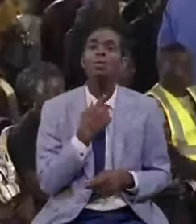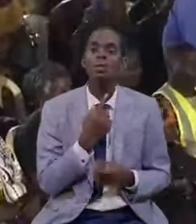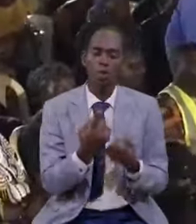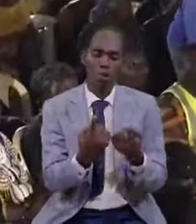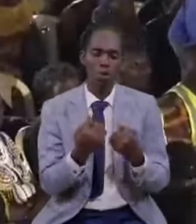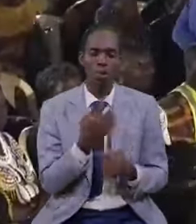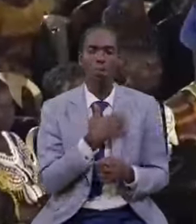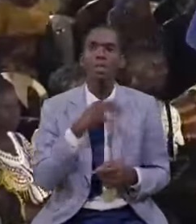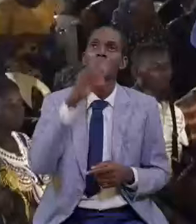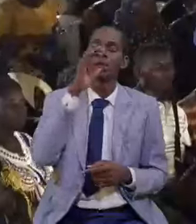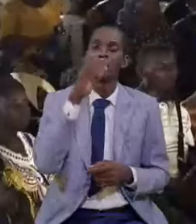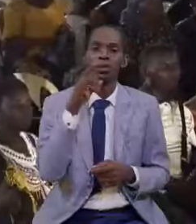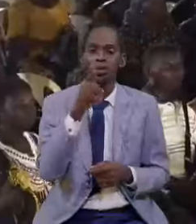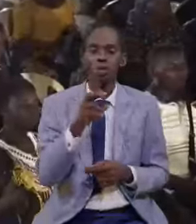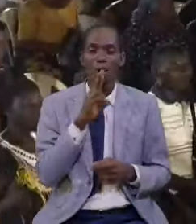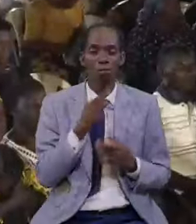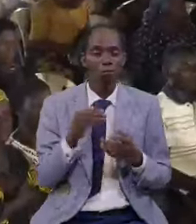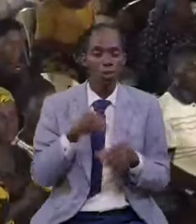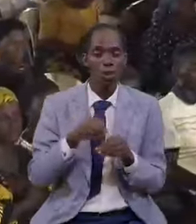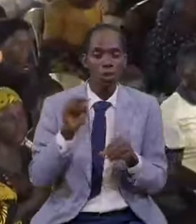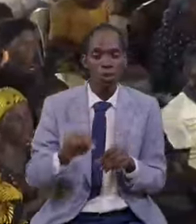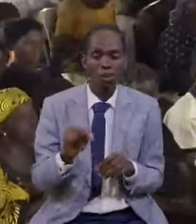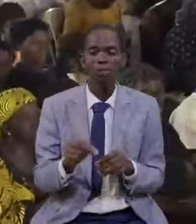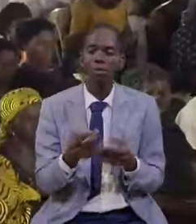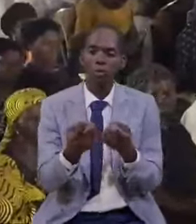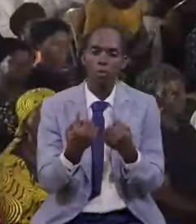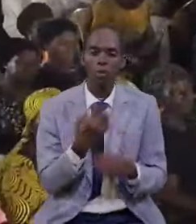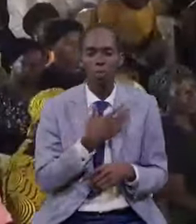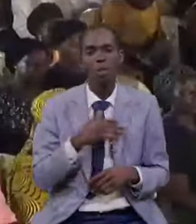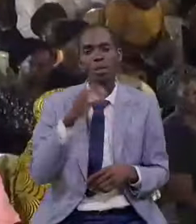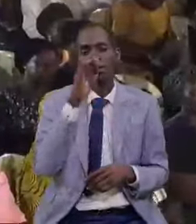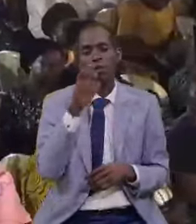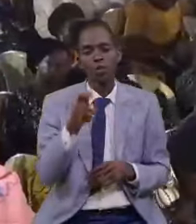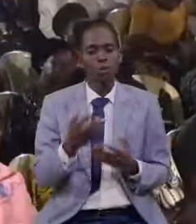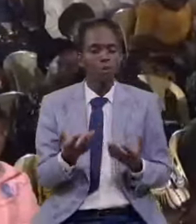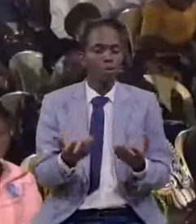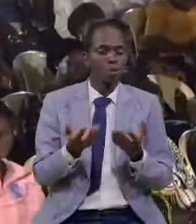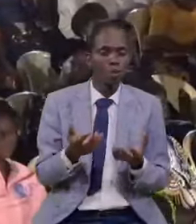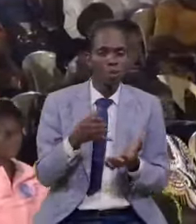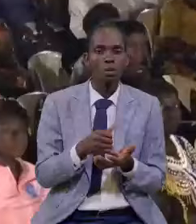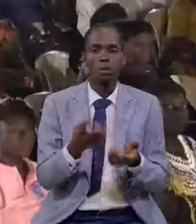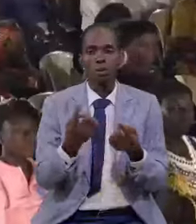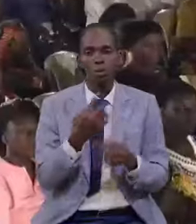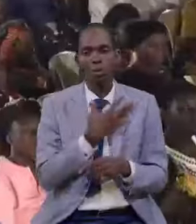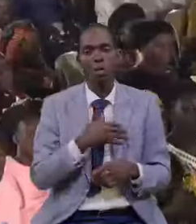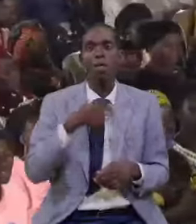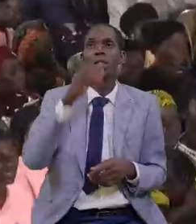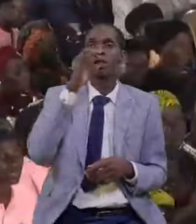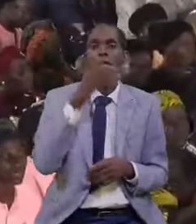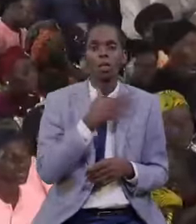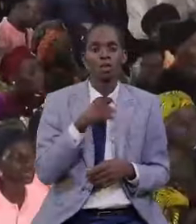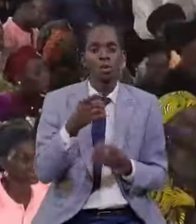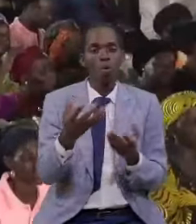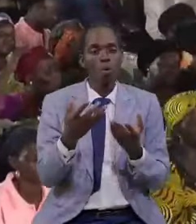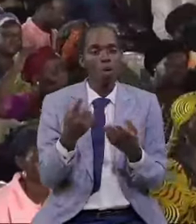You're desirous? Come and drink. You're passionate? Come and drink. And you want the fullness of